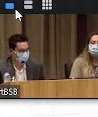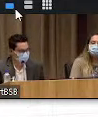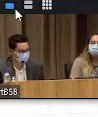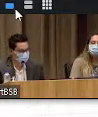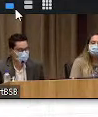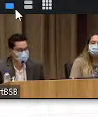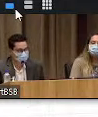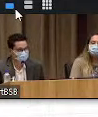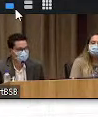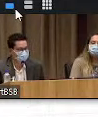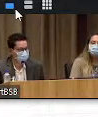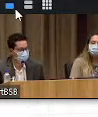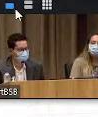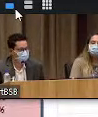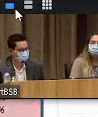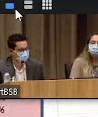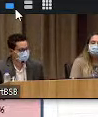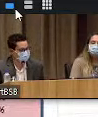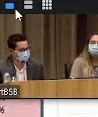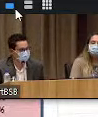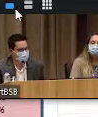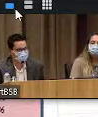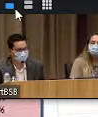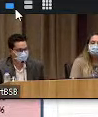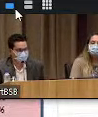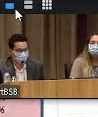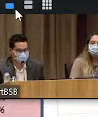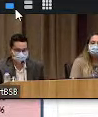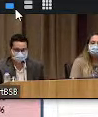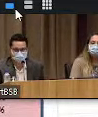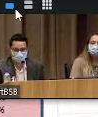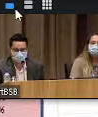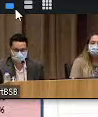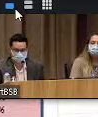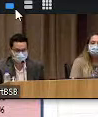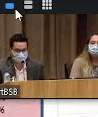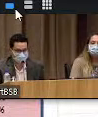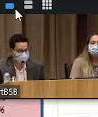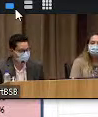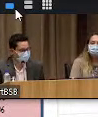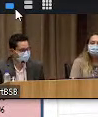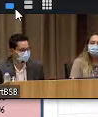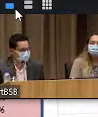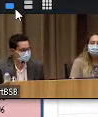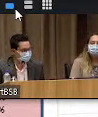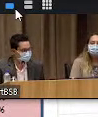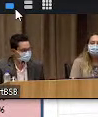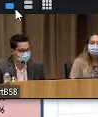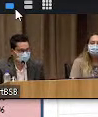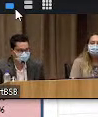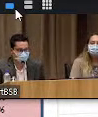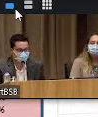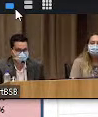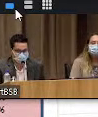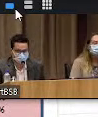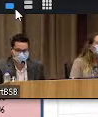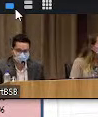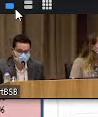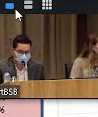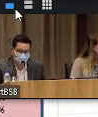day how the pandemic was working inside the institution. We were monitoring